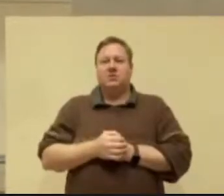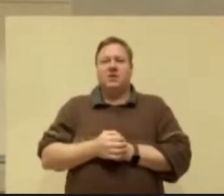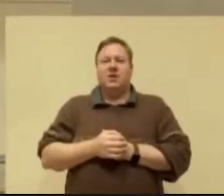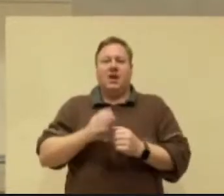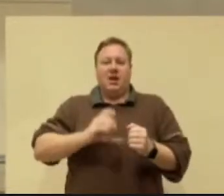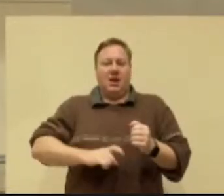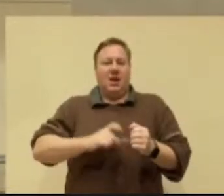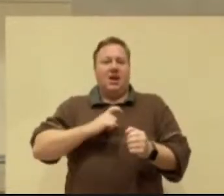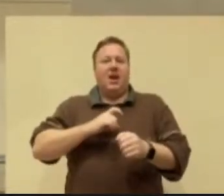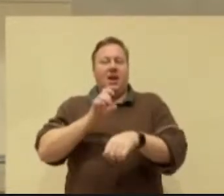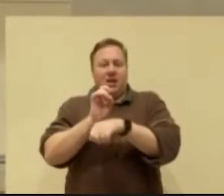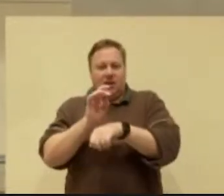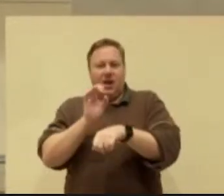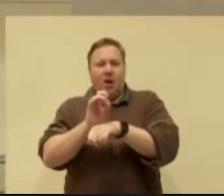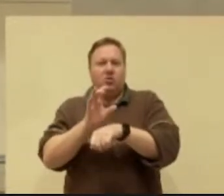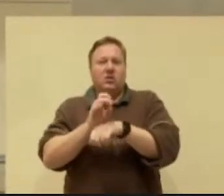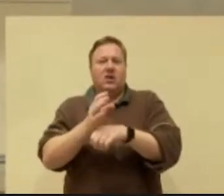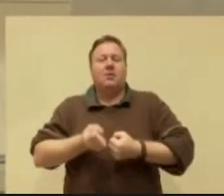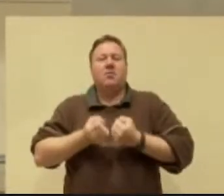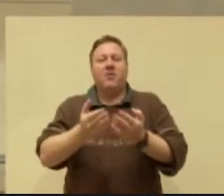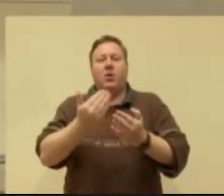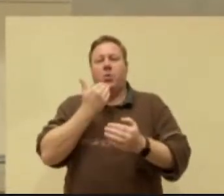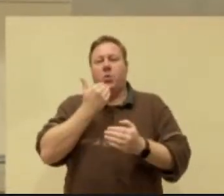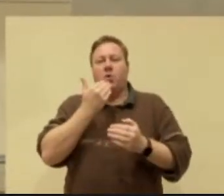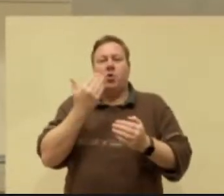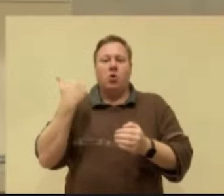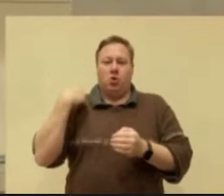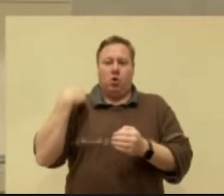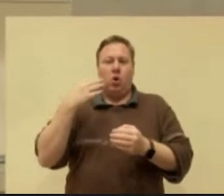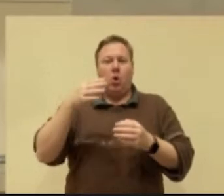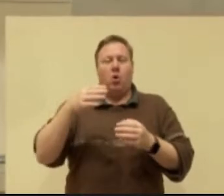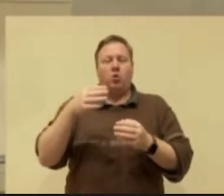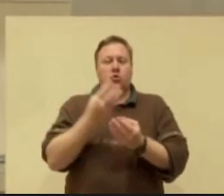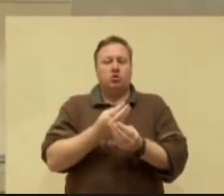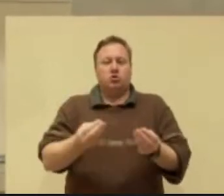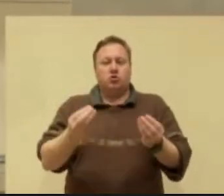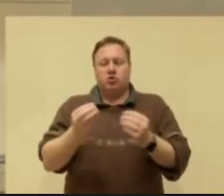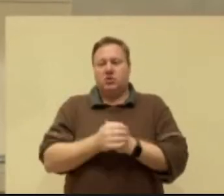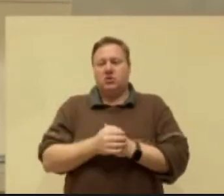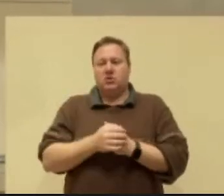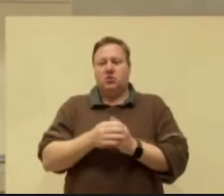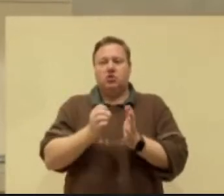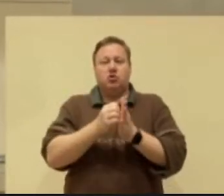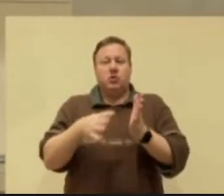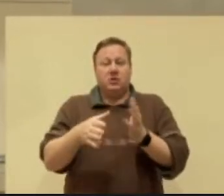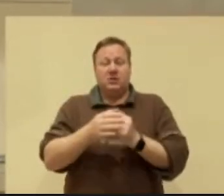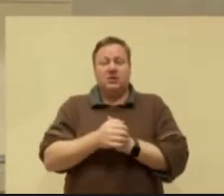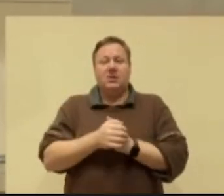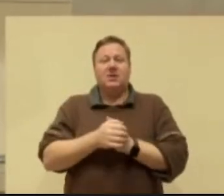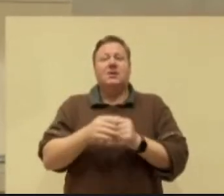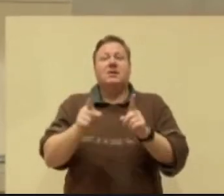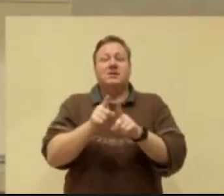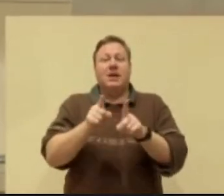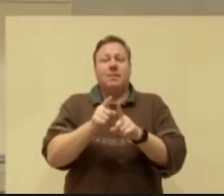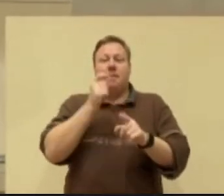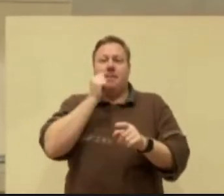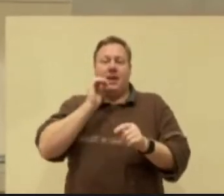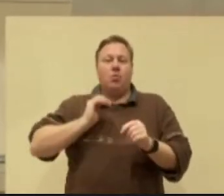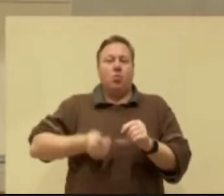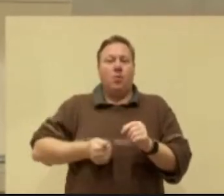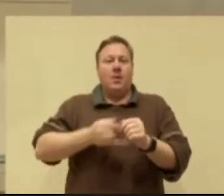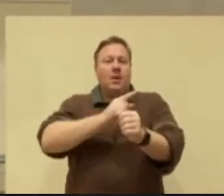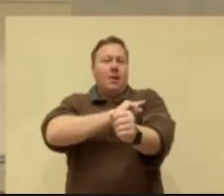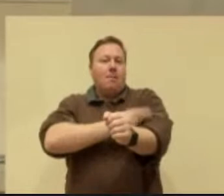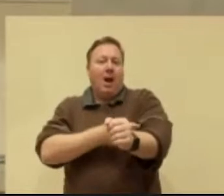provided to get learners and we also provide them with information on gender and power dynamics the